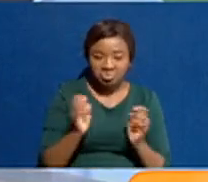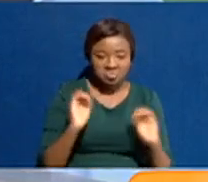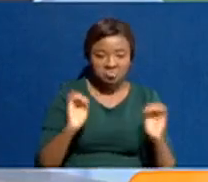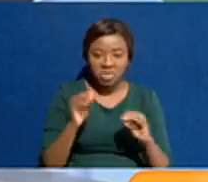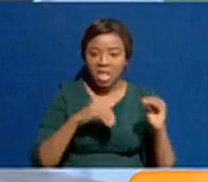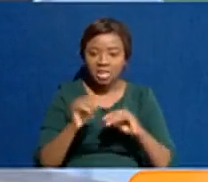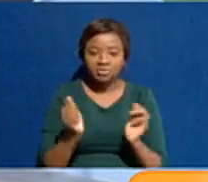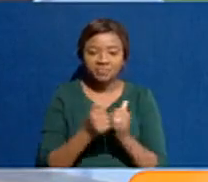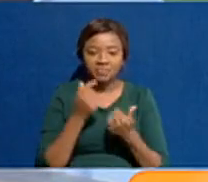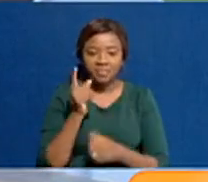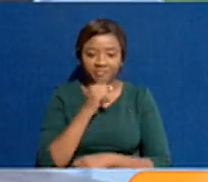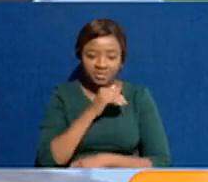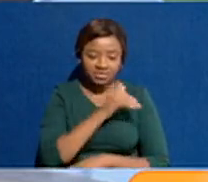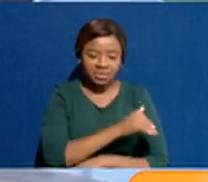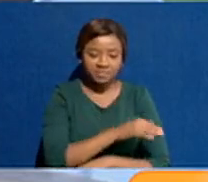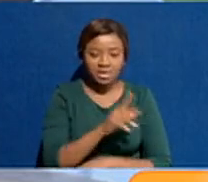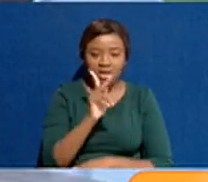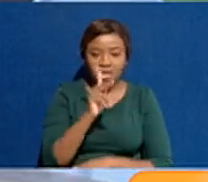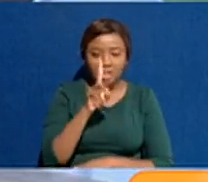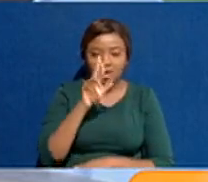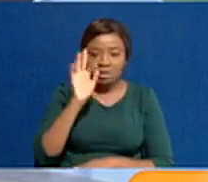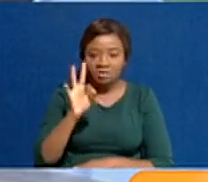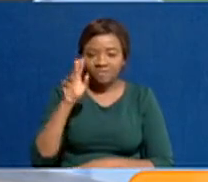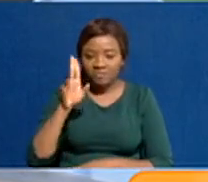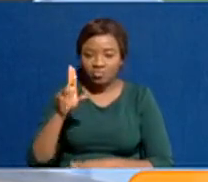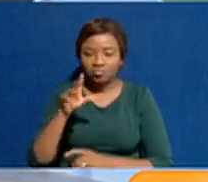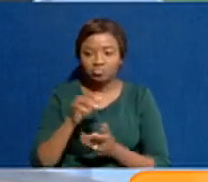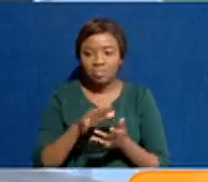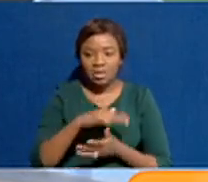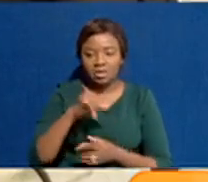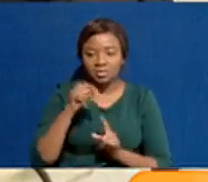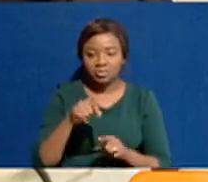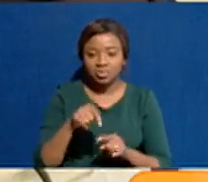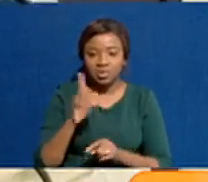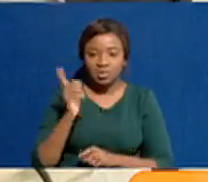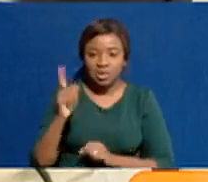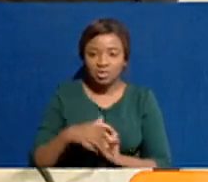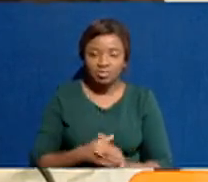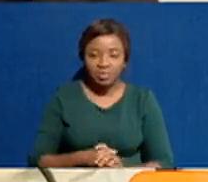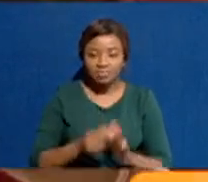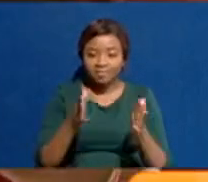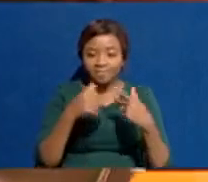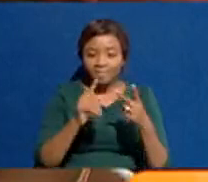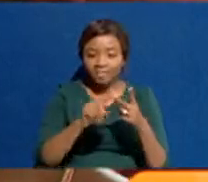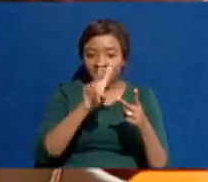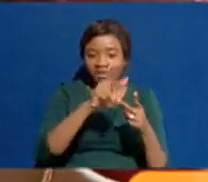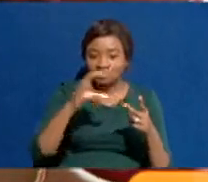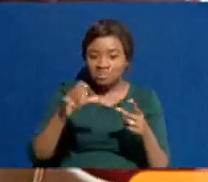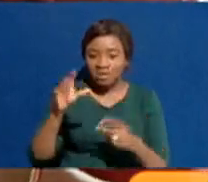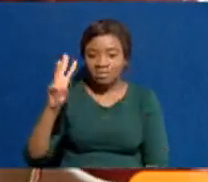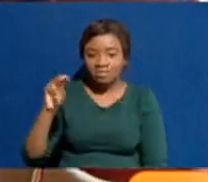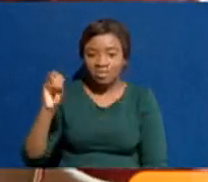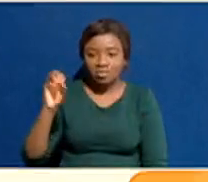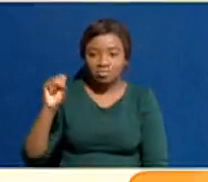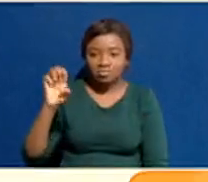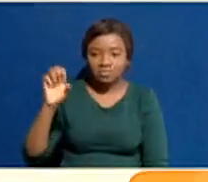held earlier this evening at the KRFU grounds in Nairobi. Moses Ndale was retained as the vice chairman, with Ray Olendo as